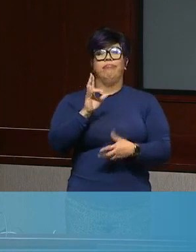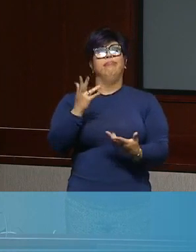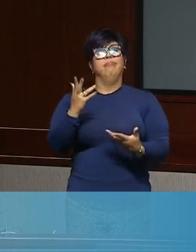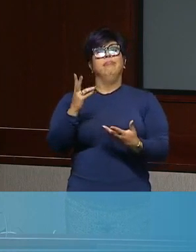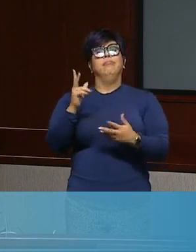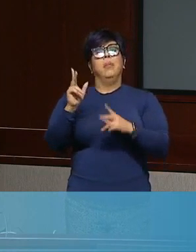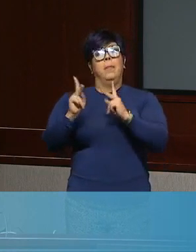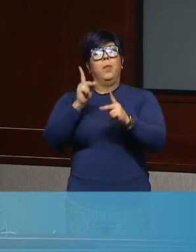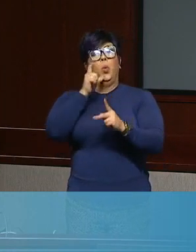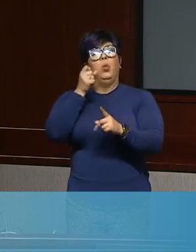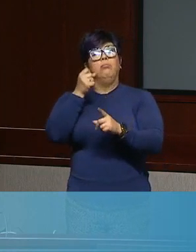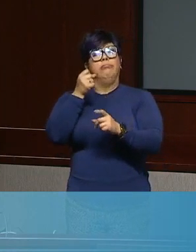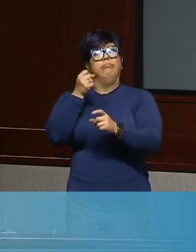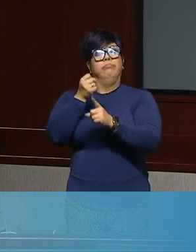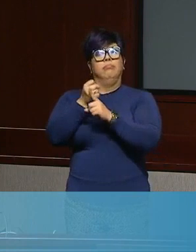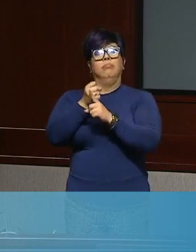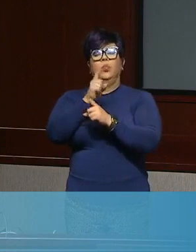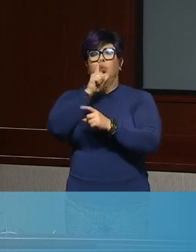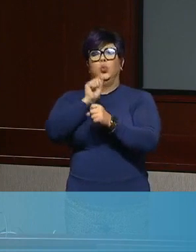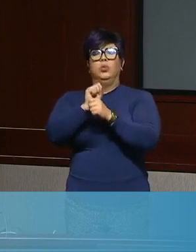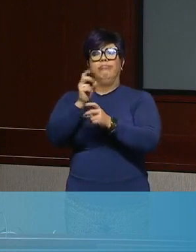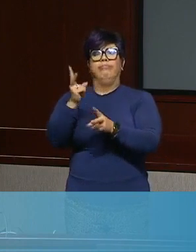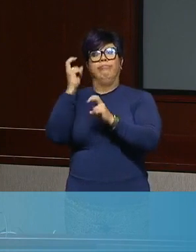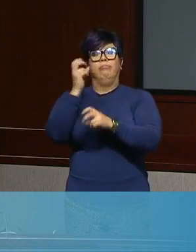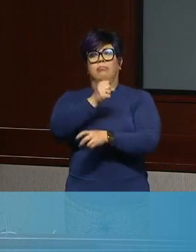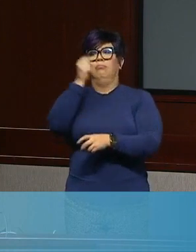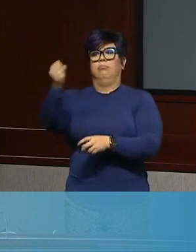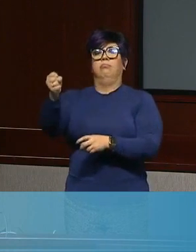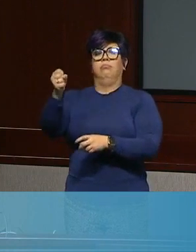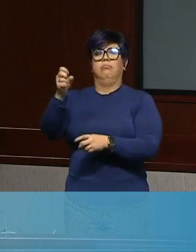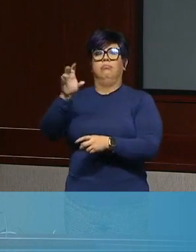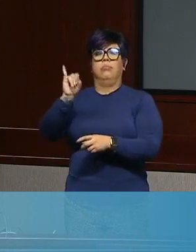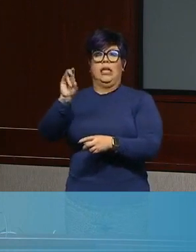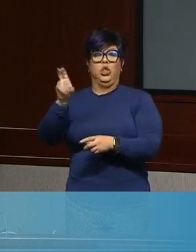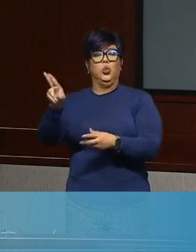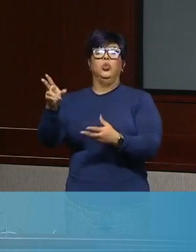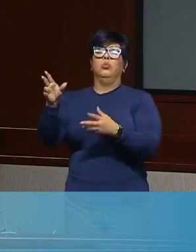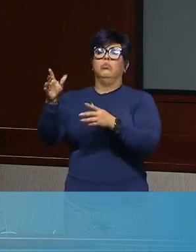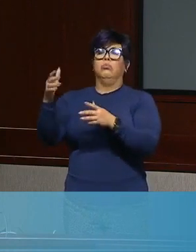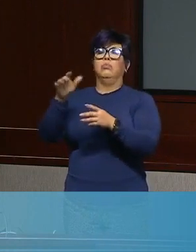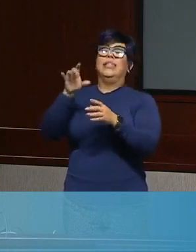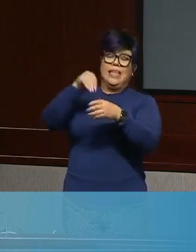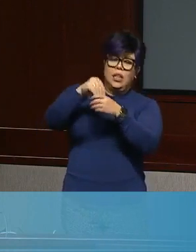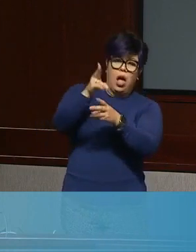hospitalized COVID patients and 26 in the ICU. Those numbers are